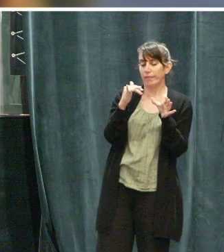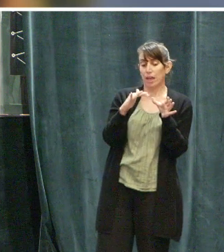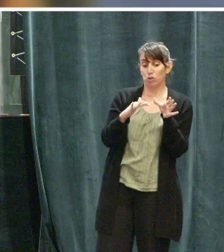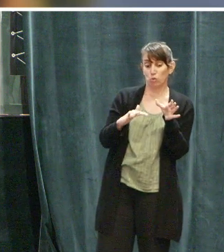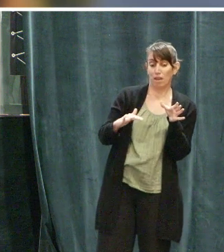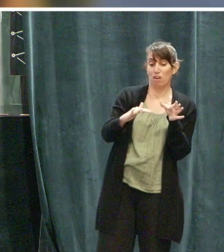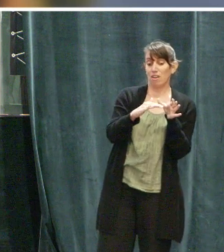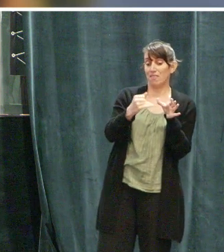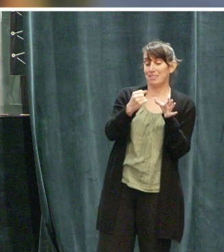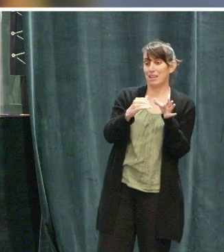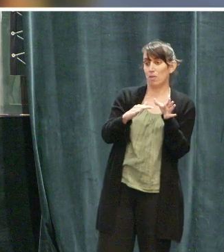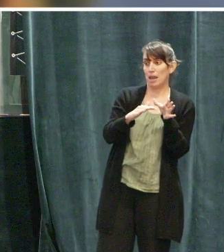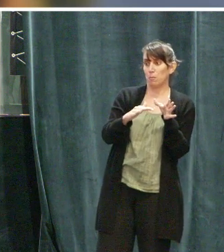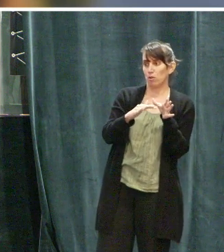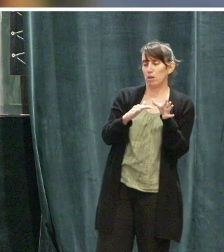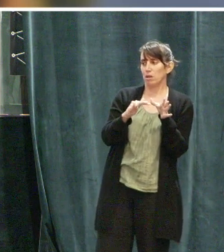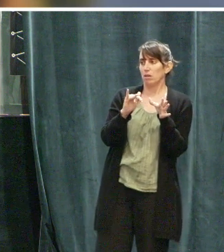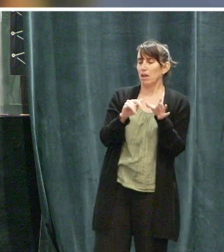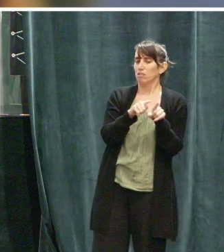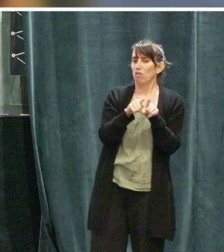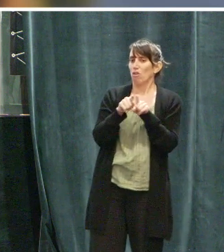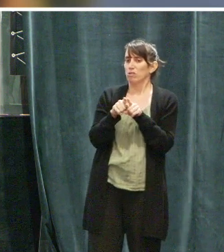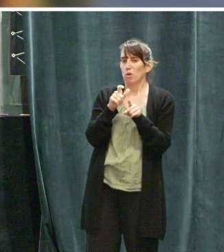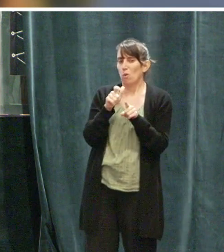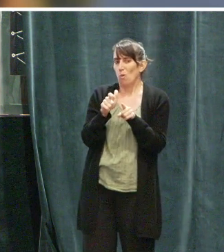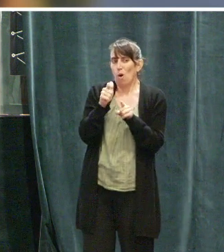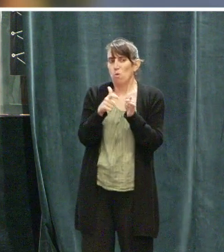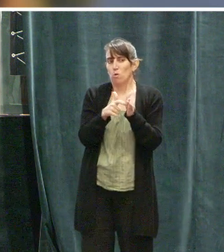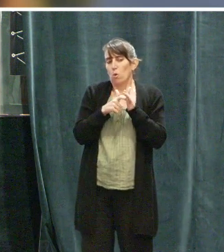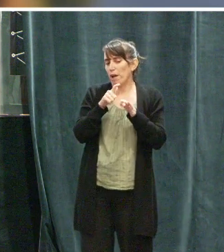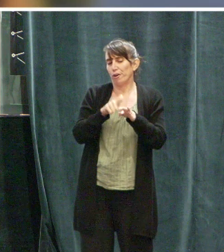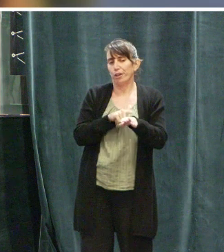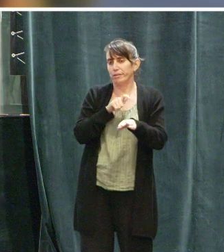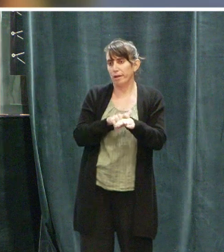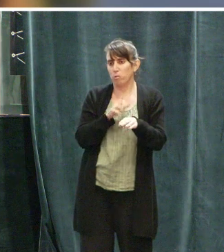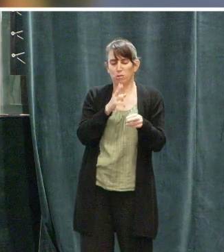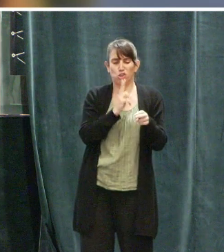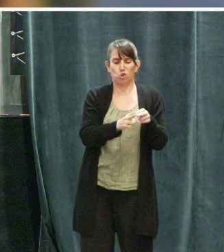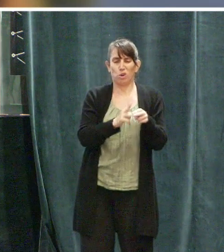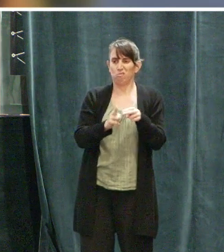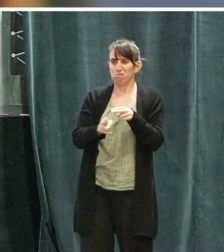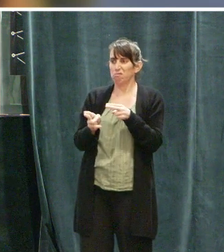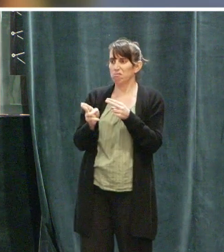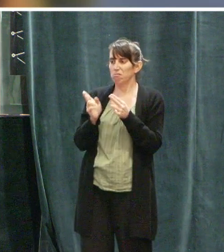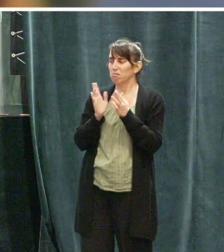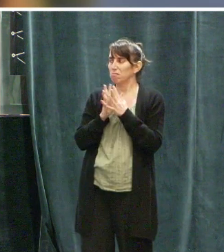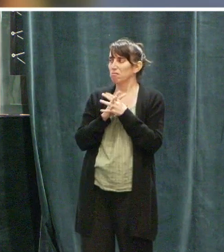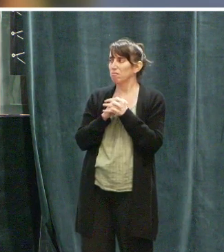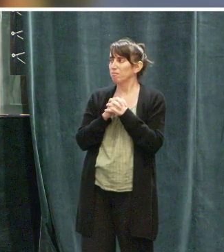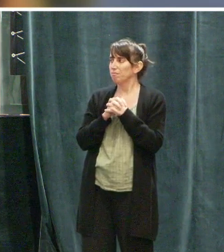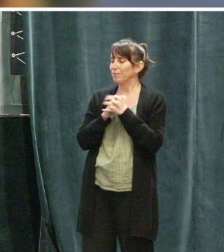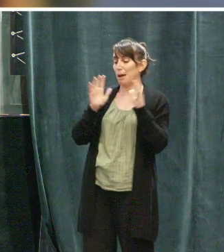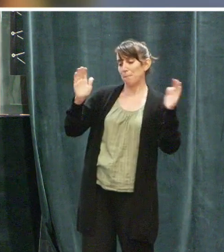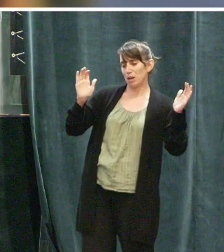area in the South neighborhood is also an area that's not going to take as long. It'll be relatively shorter duration when